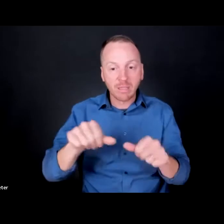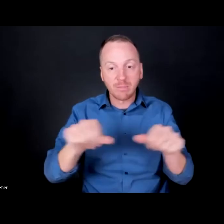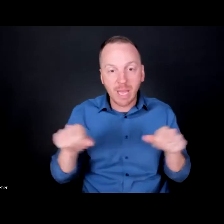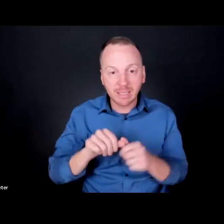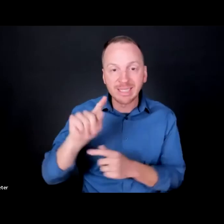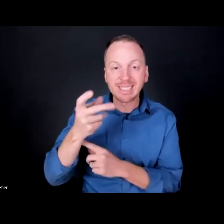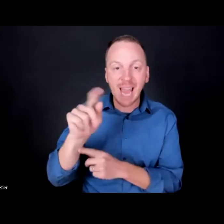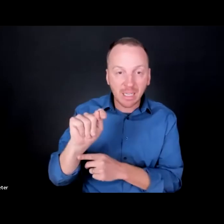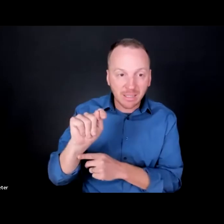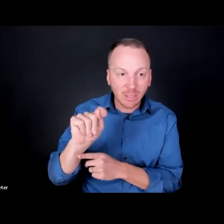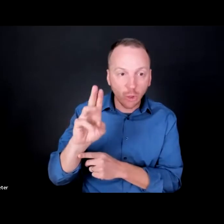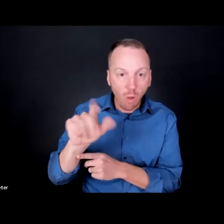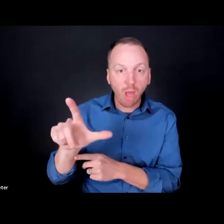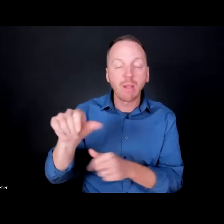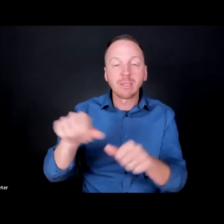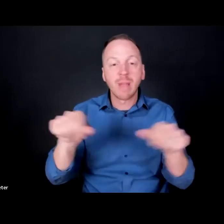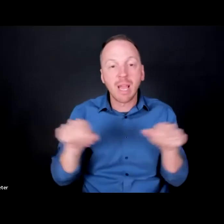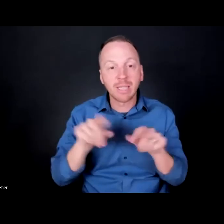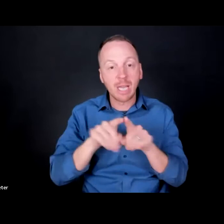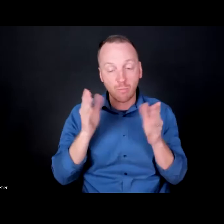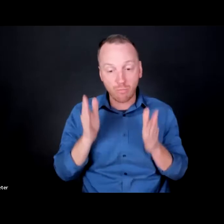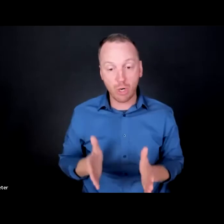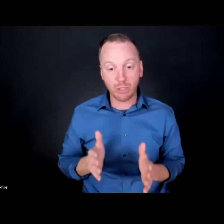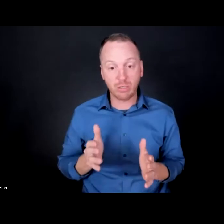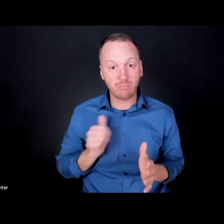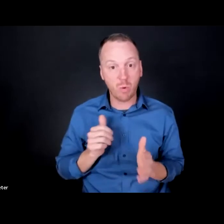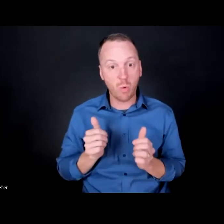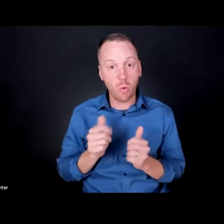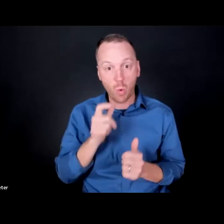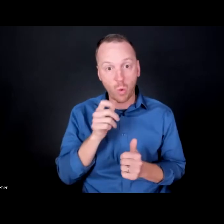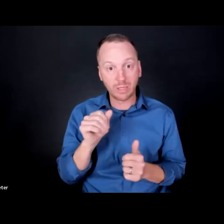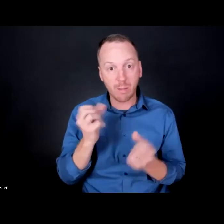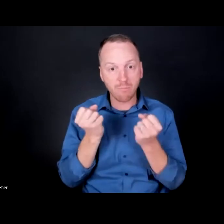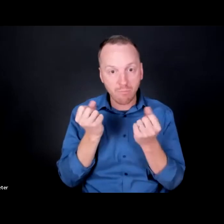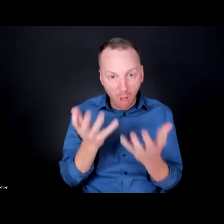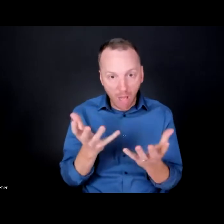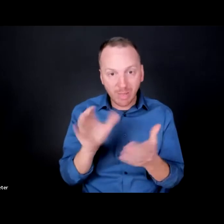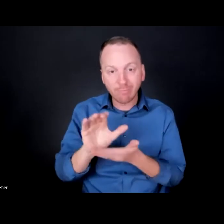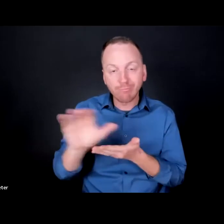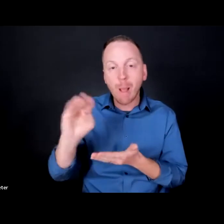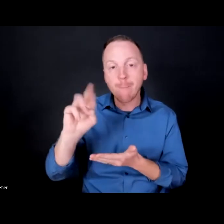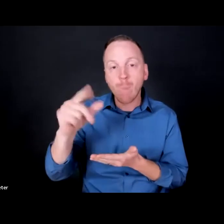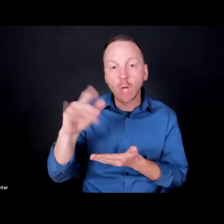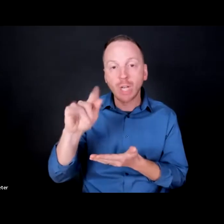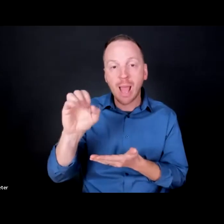textural space as a person with who is multiply marginalized.